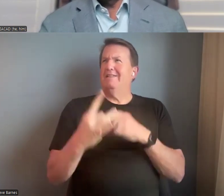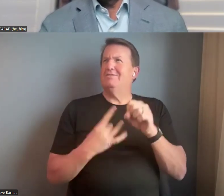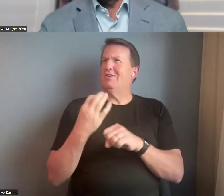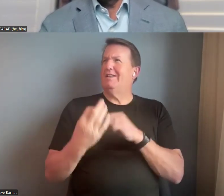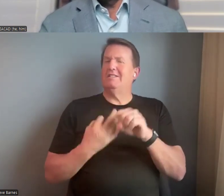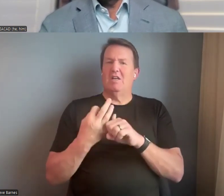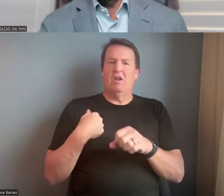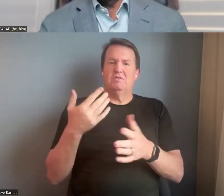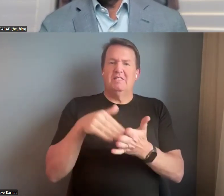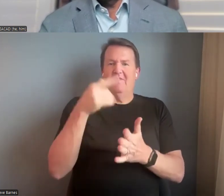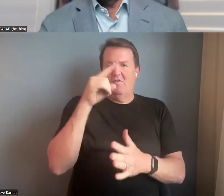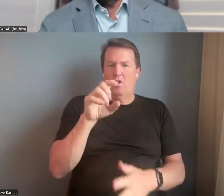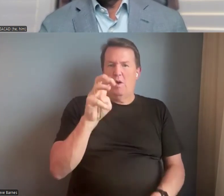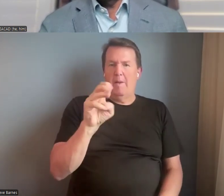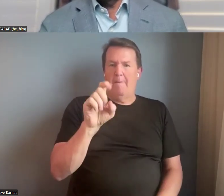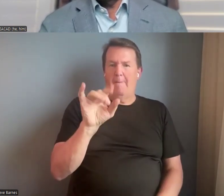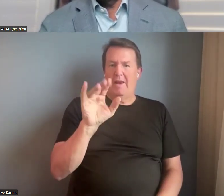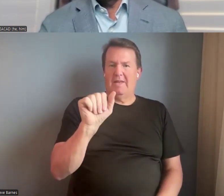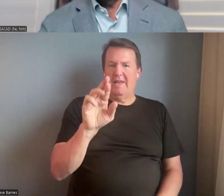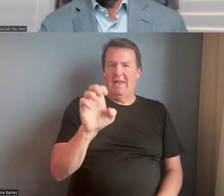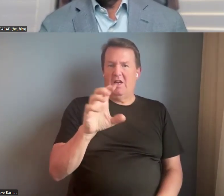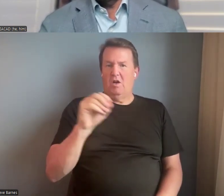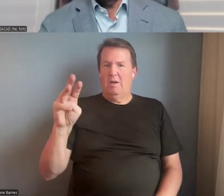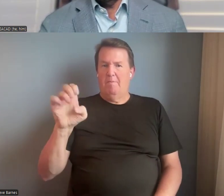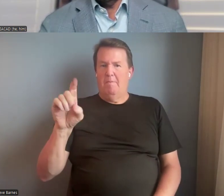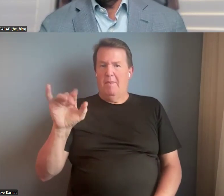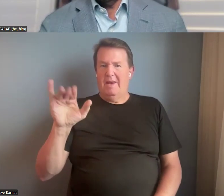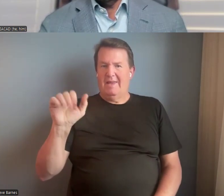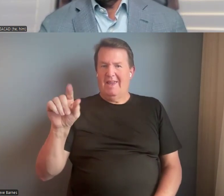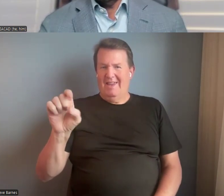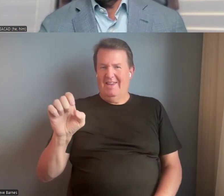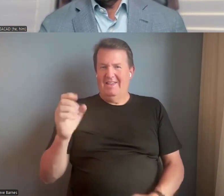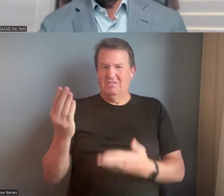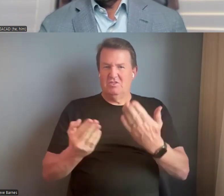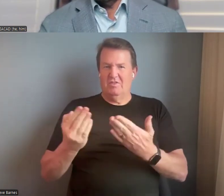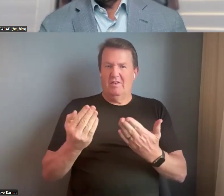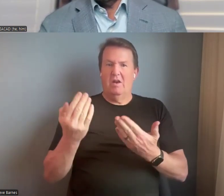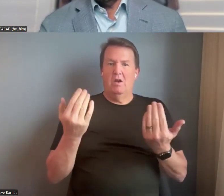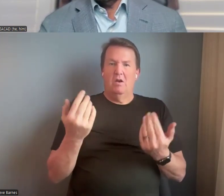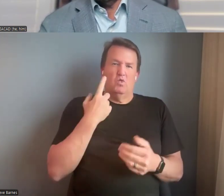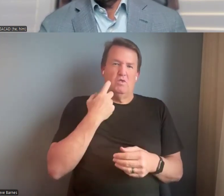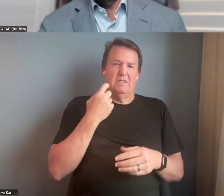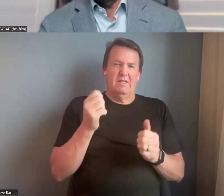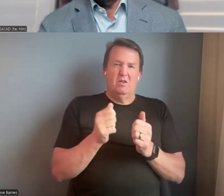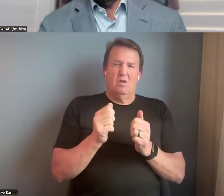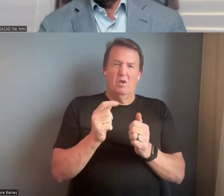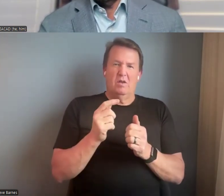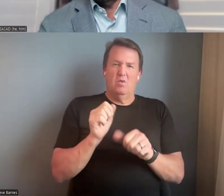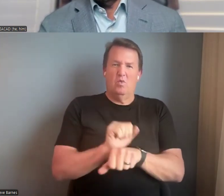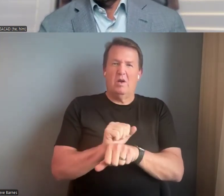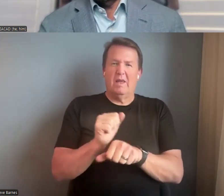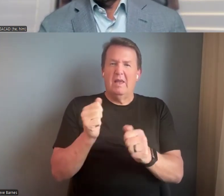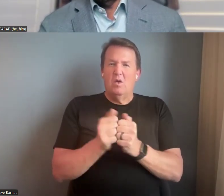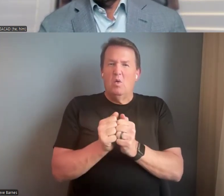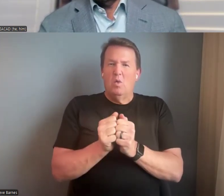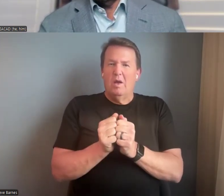and Medicaid Services. Most recently working on duals policy, so policies affecting people who have both